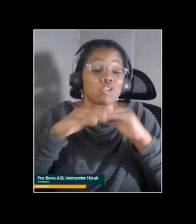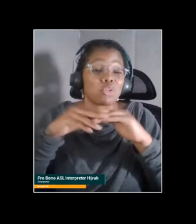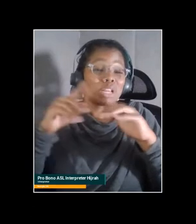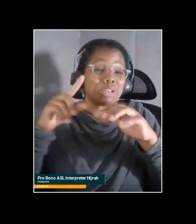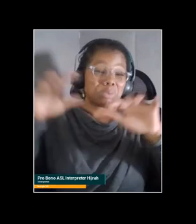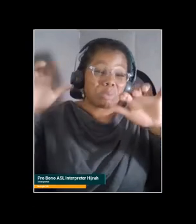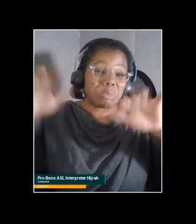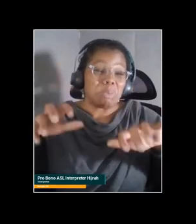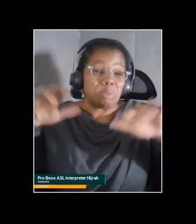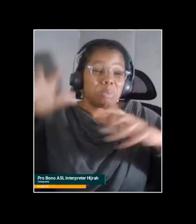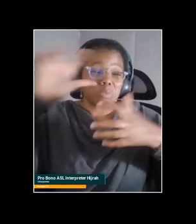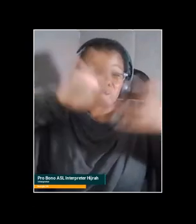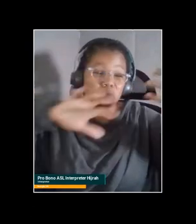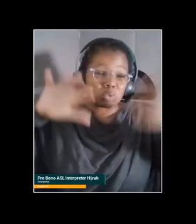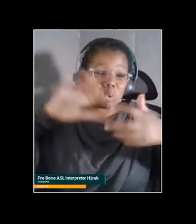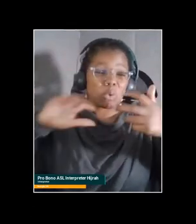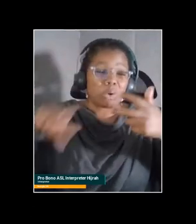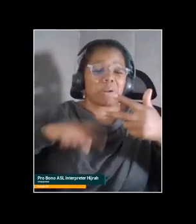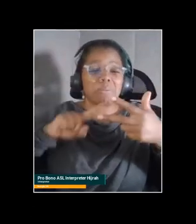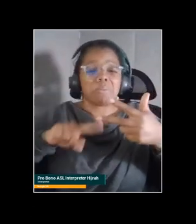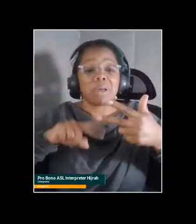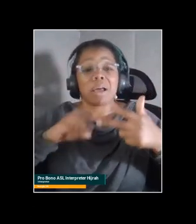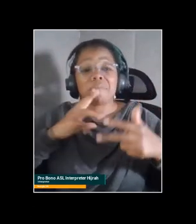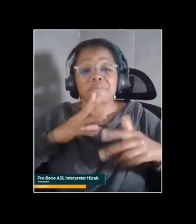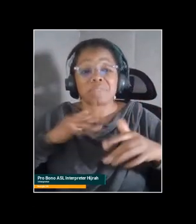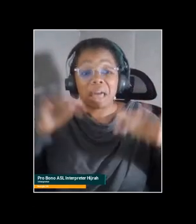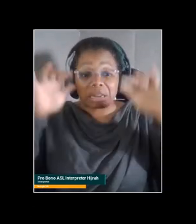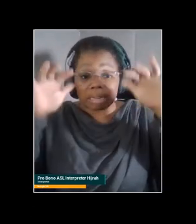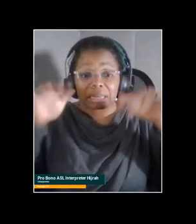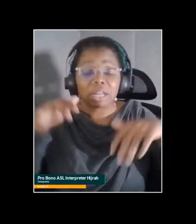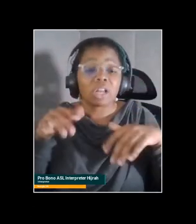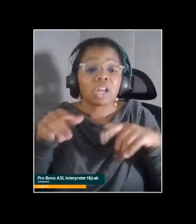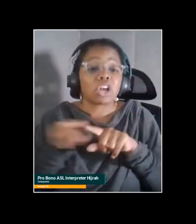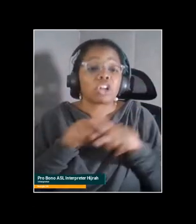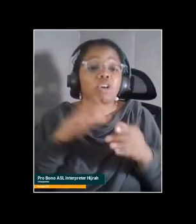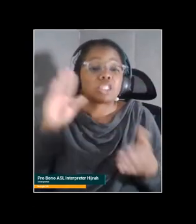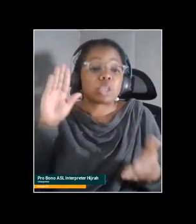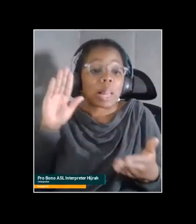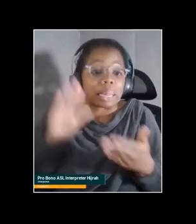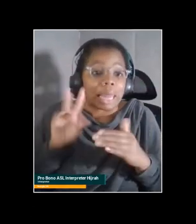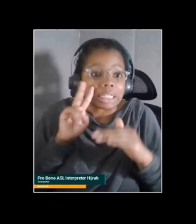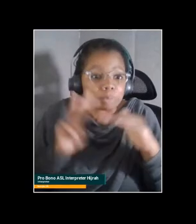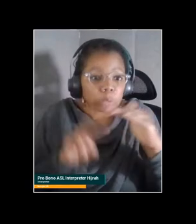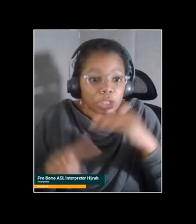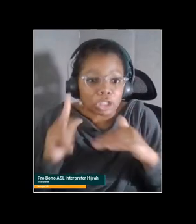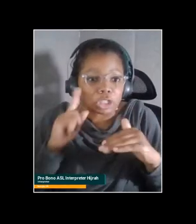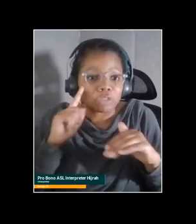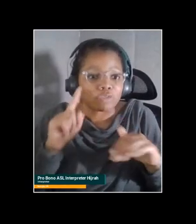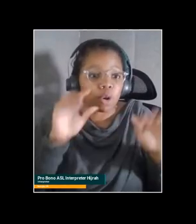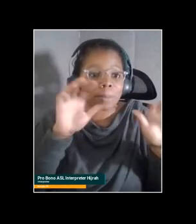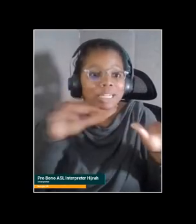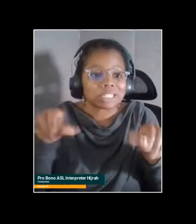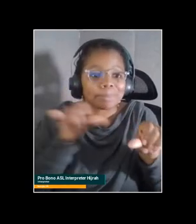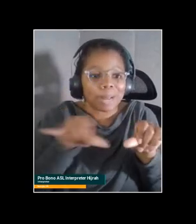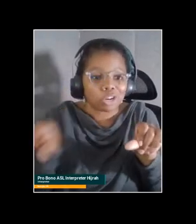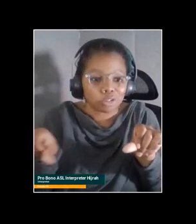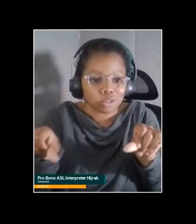and accompanied by flooding, and also less predictable precipitation patterns